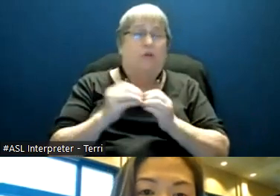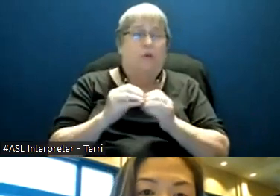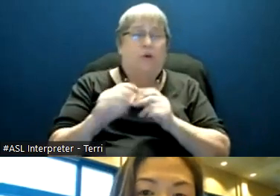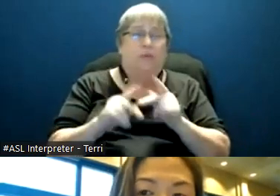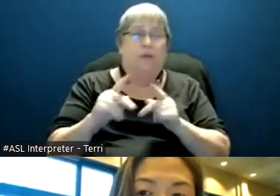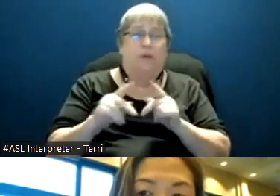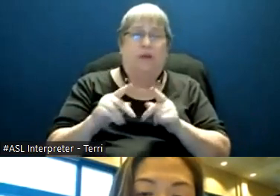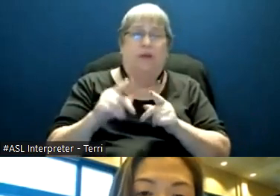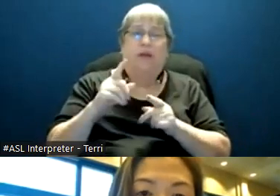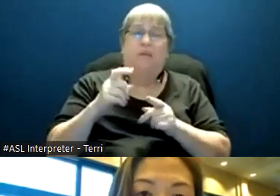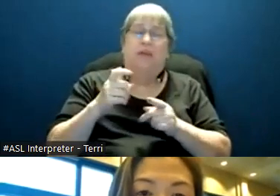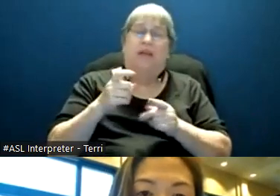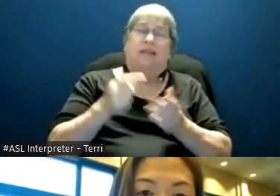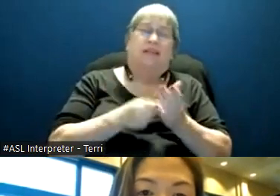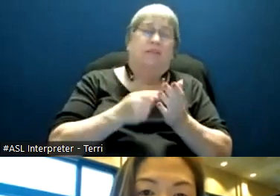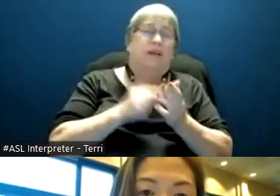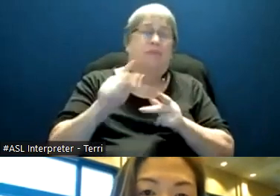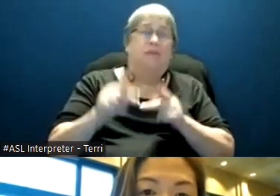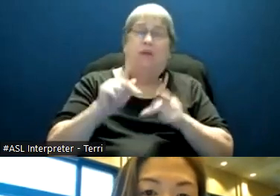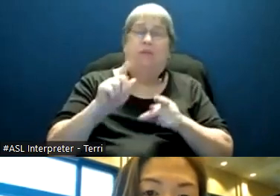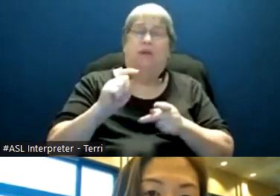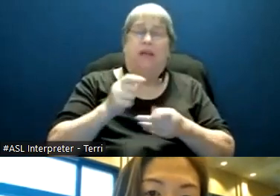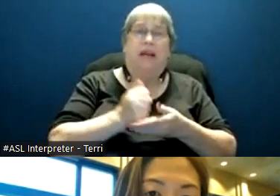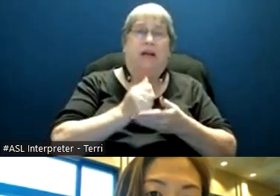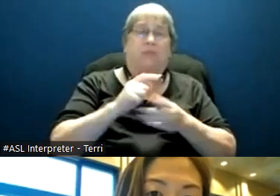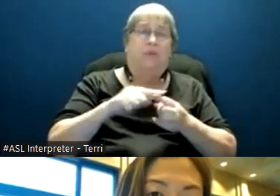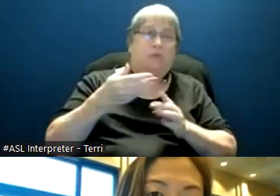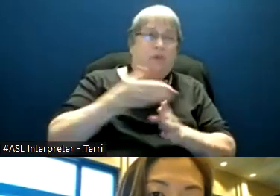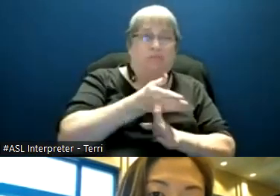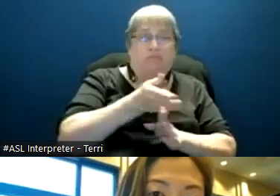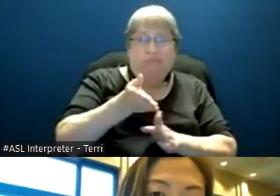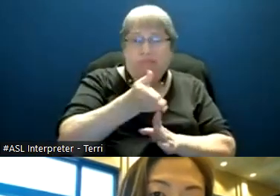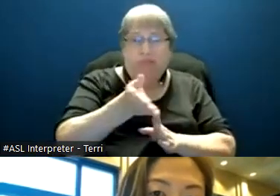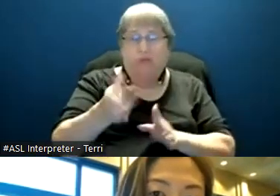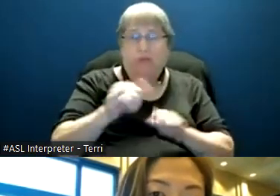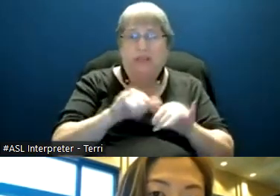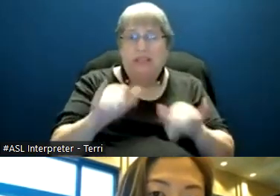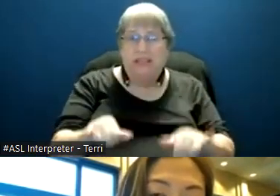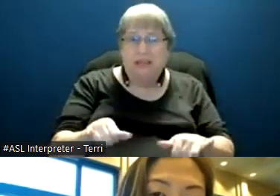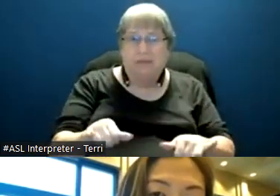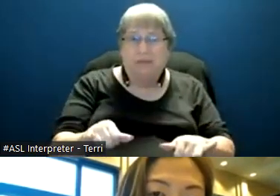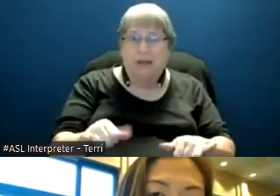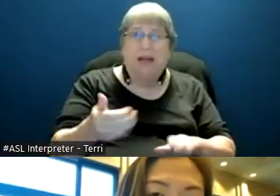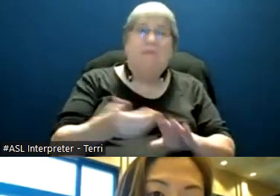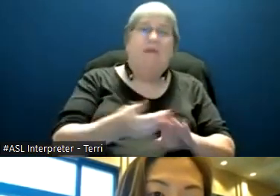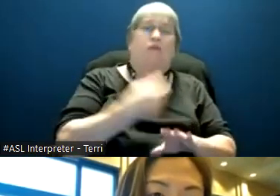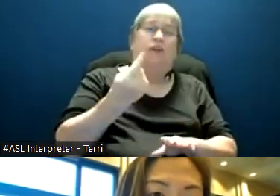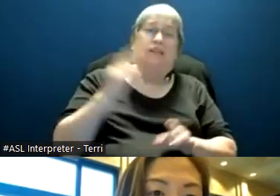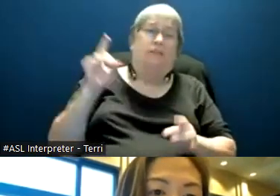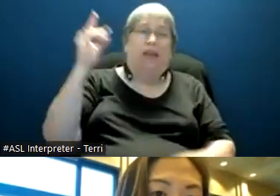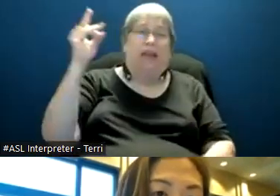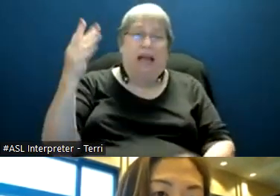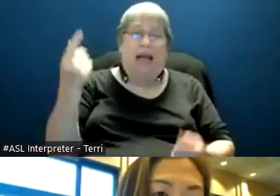help navigating the system before they have acute needs. And last, providing training